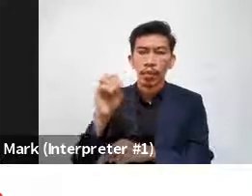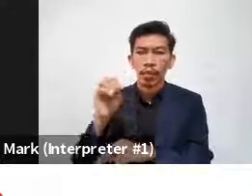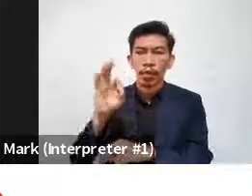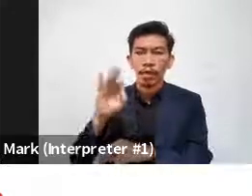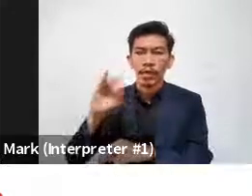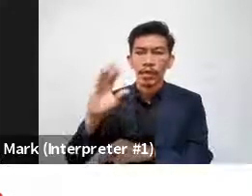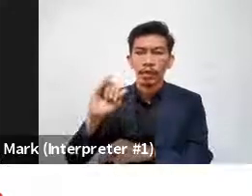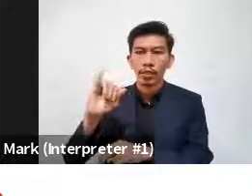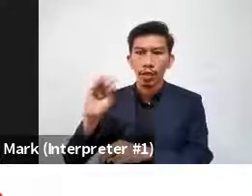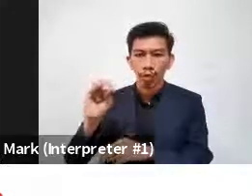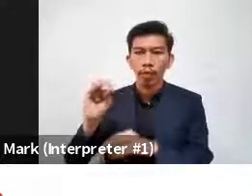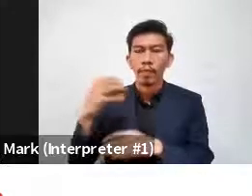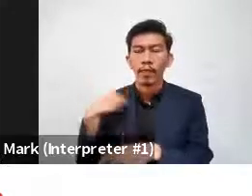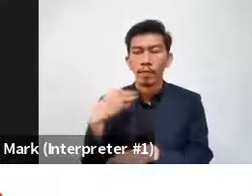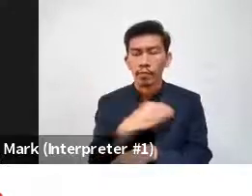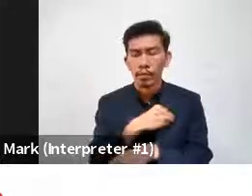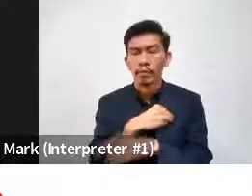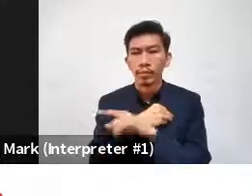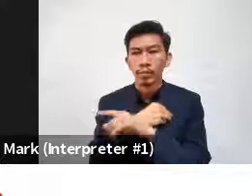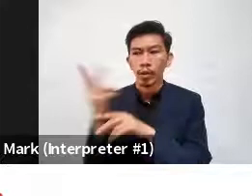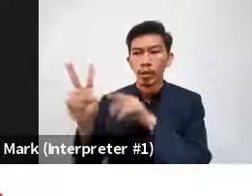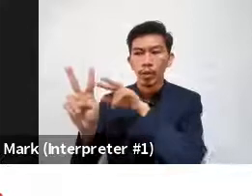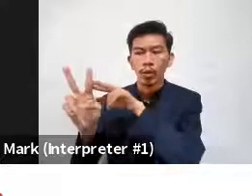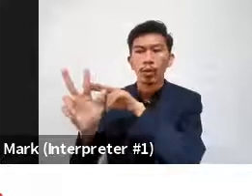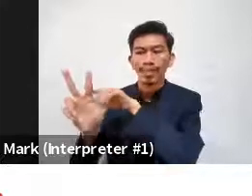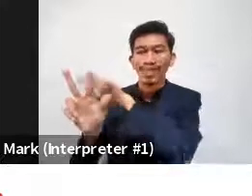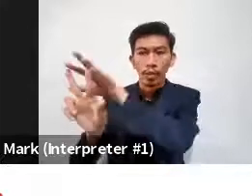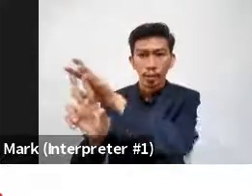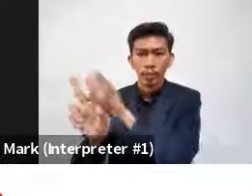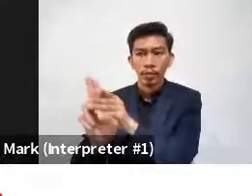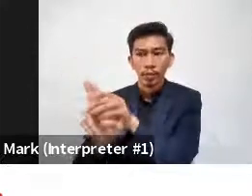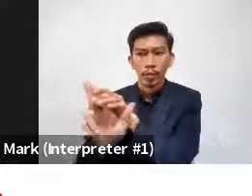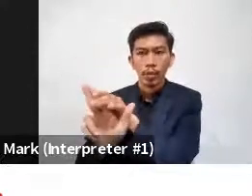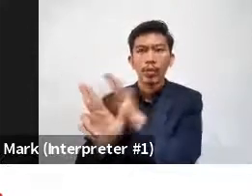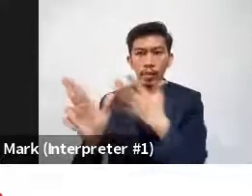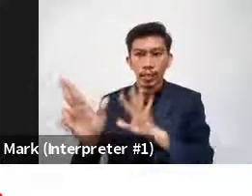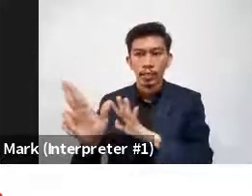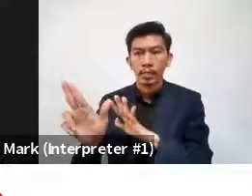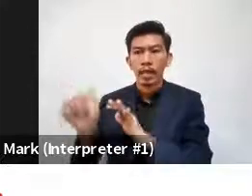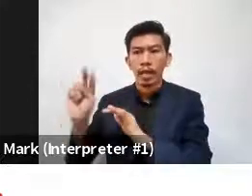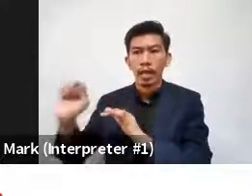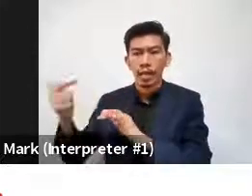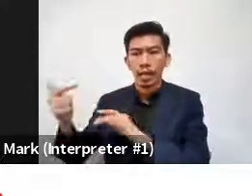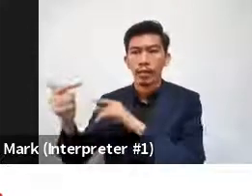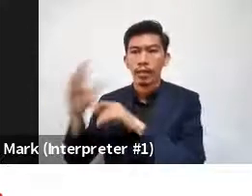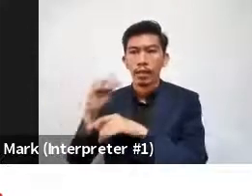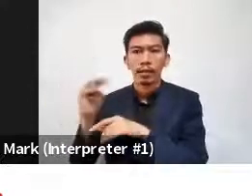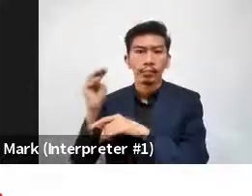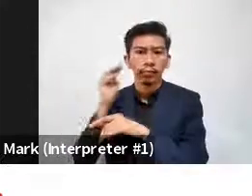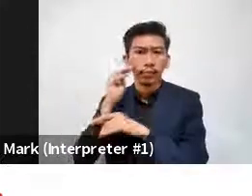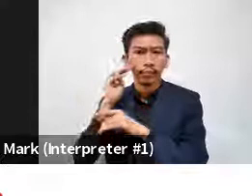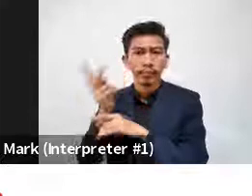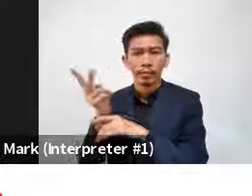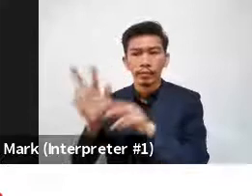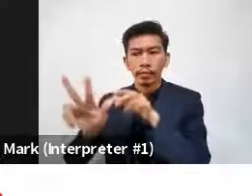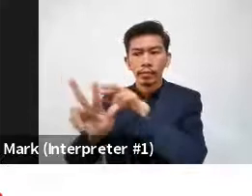officio members are already there, Dr. Samuel Ang and Dr. May Dolendo, but we should